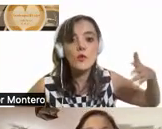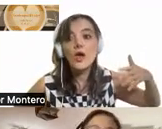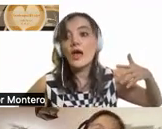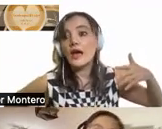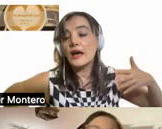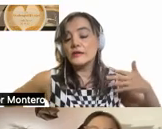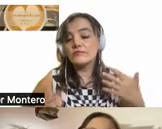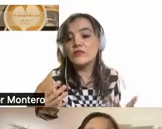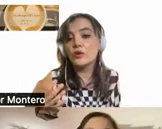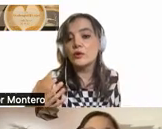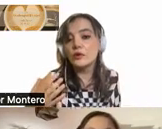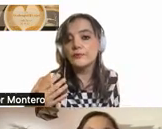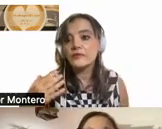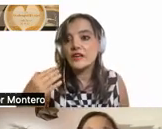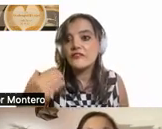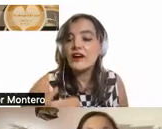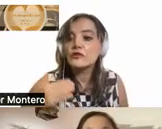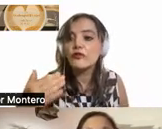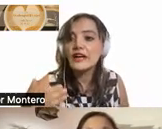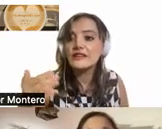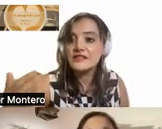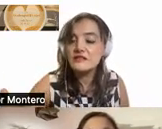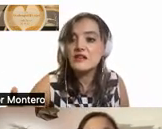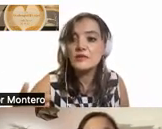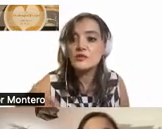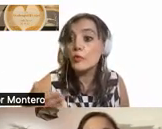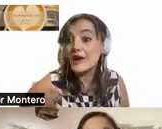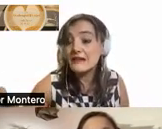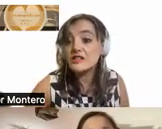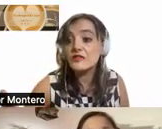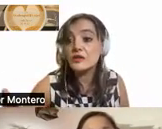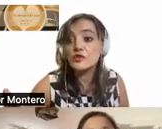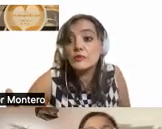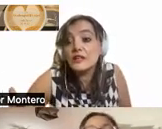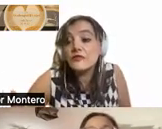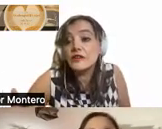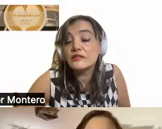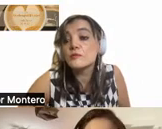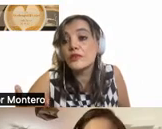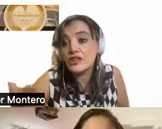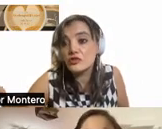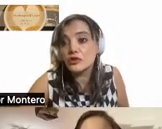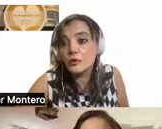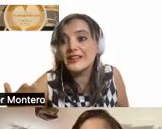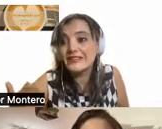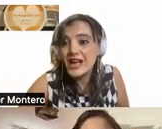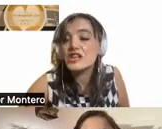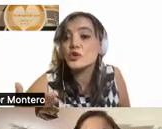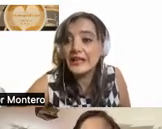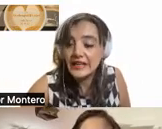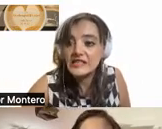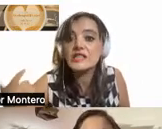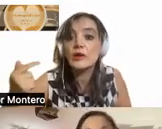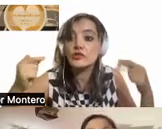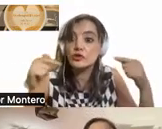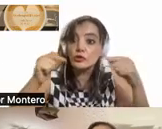and your fight or flight system is overactive because you believe that there's more danger in the world than there